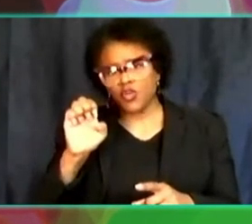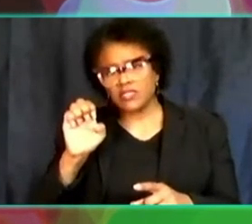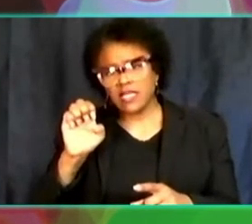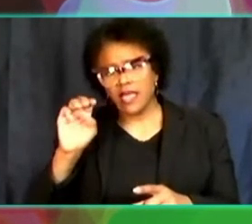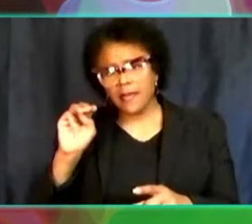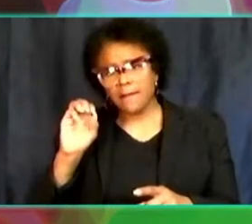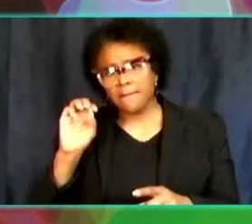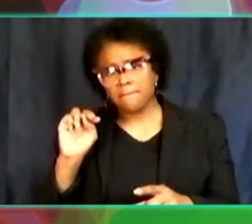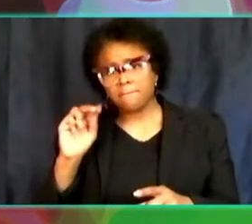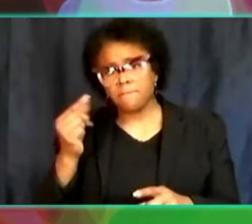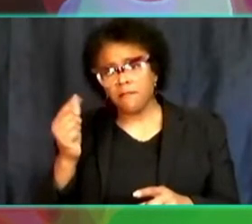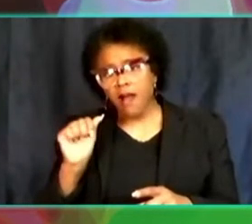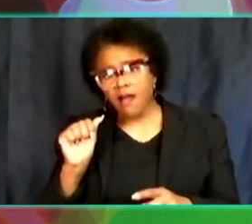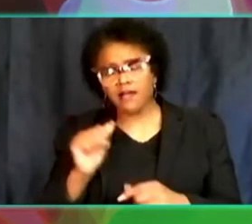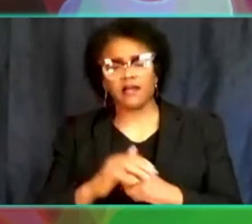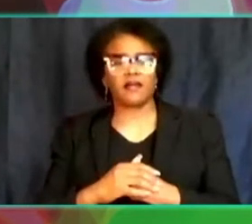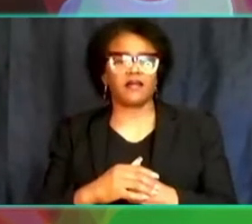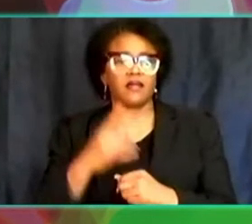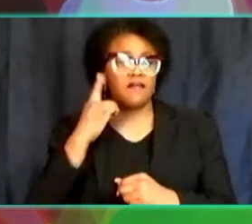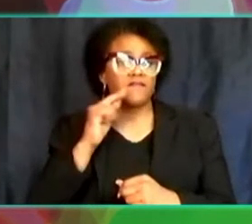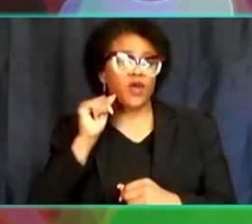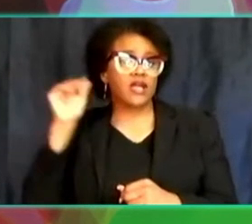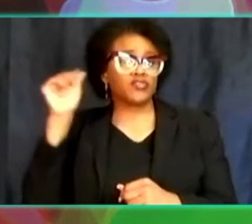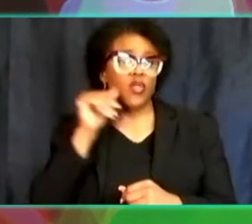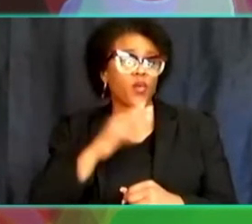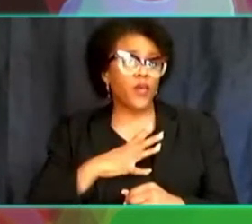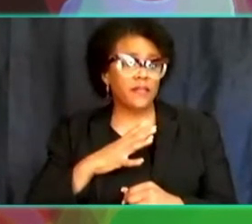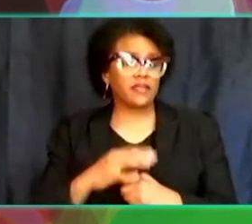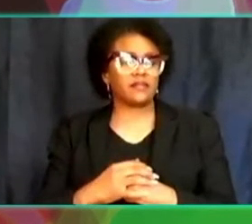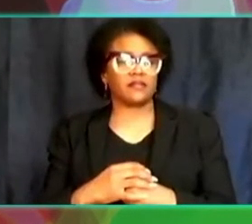manga for adult women. And so like folks like